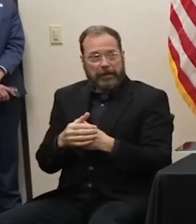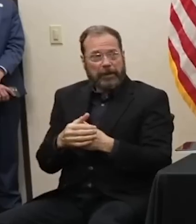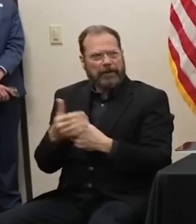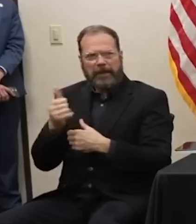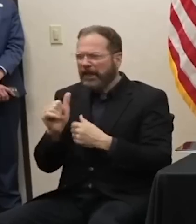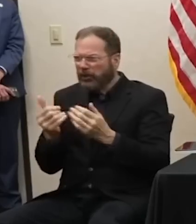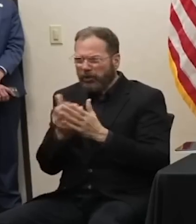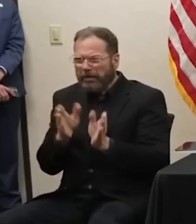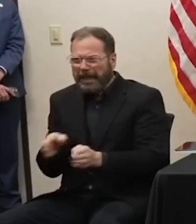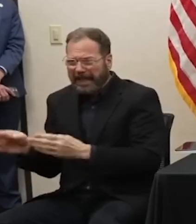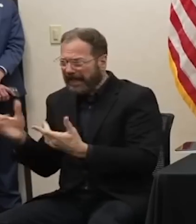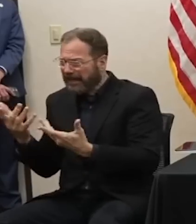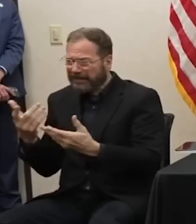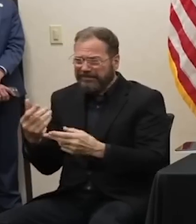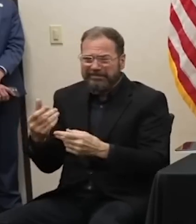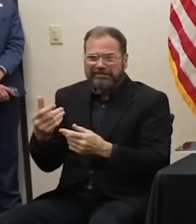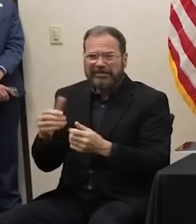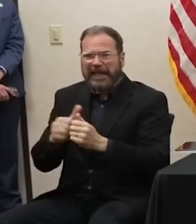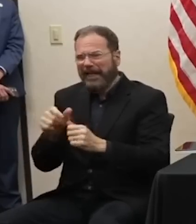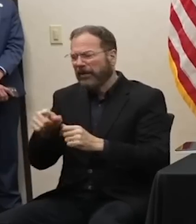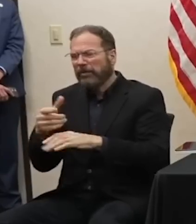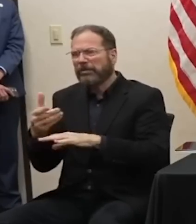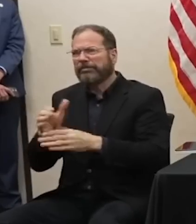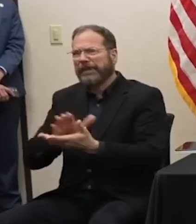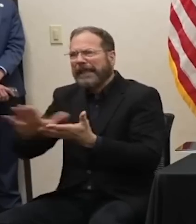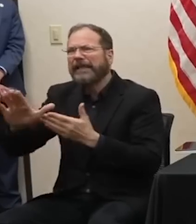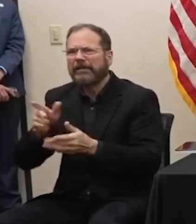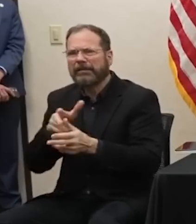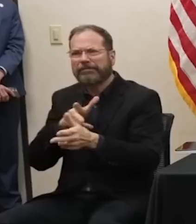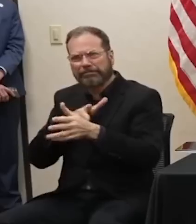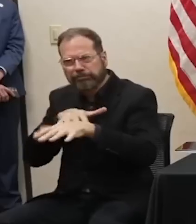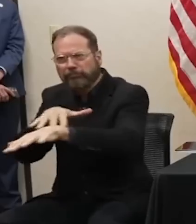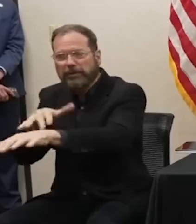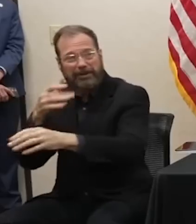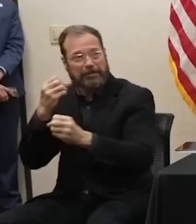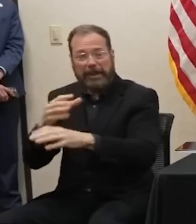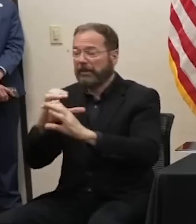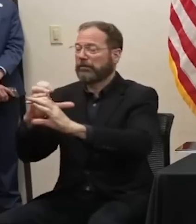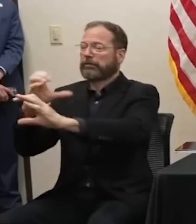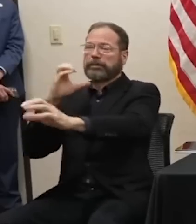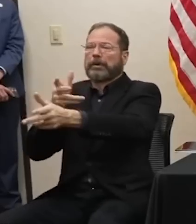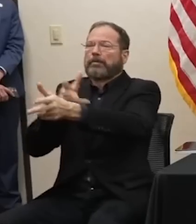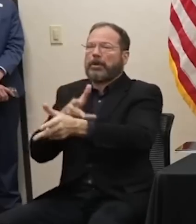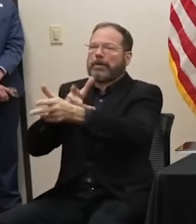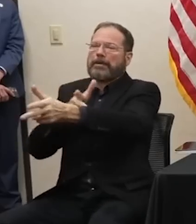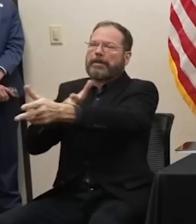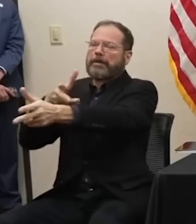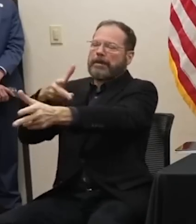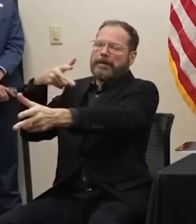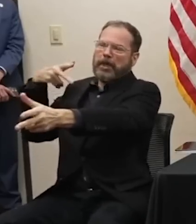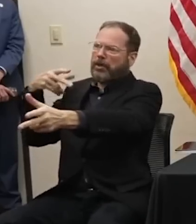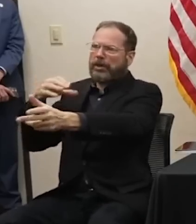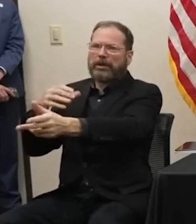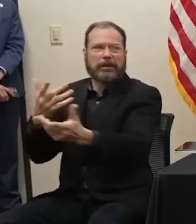kind of new strategy that's employed in getting those road clears? Because we're talking about so many rigs that are just parked.